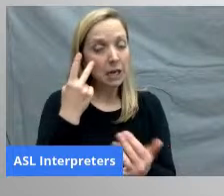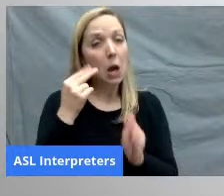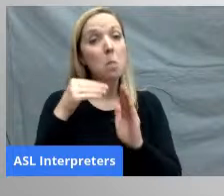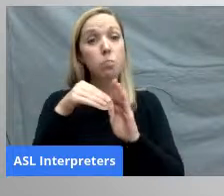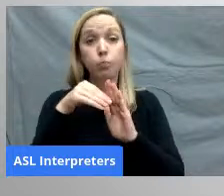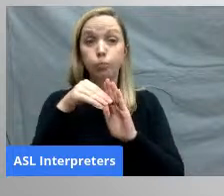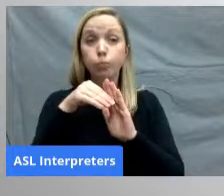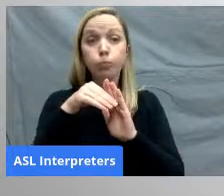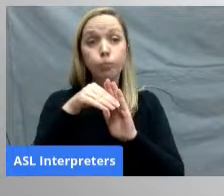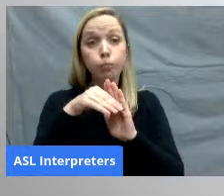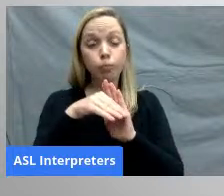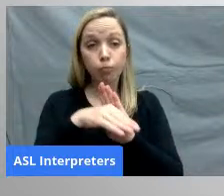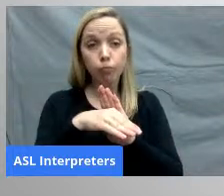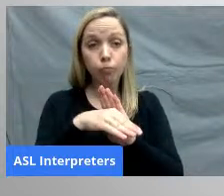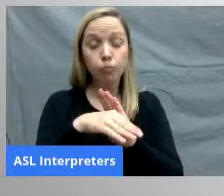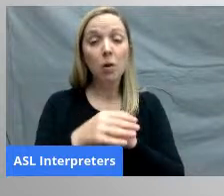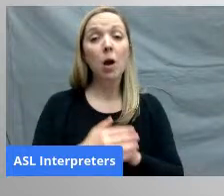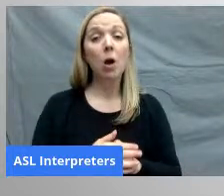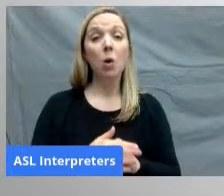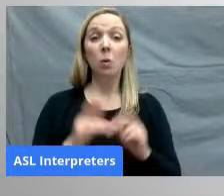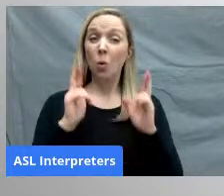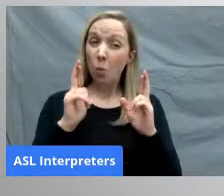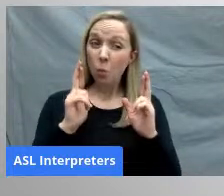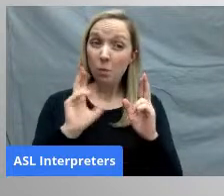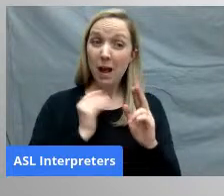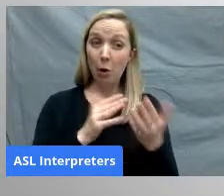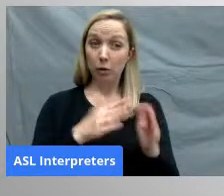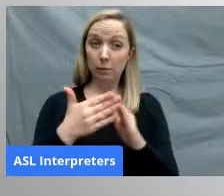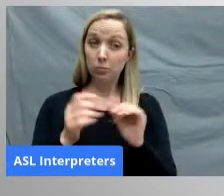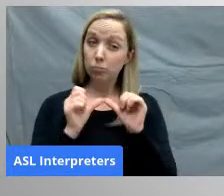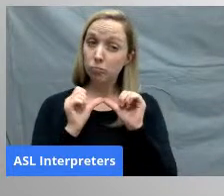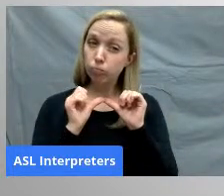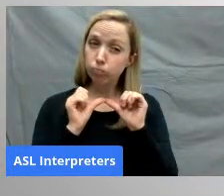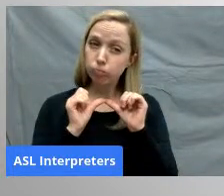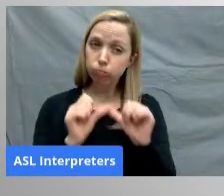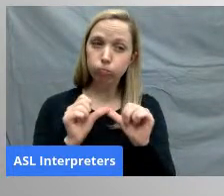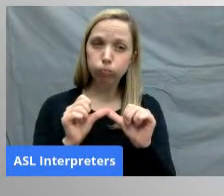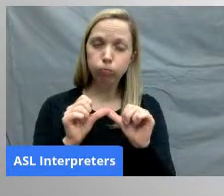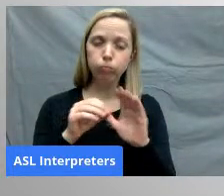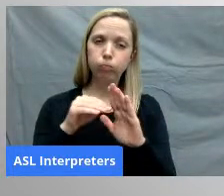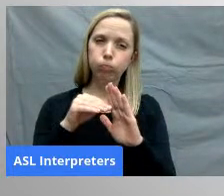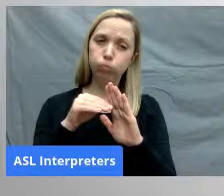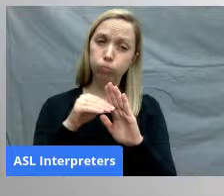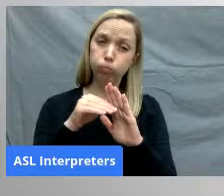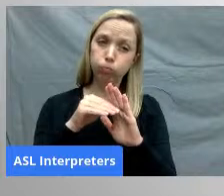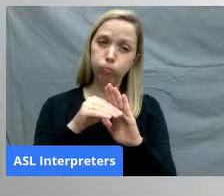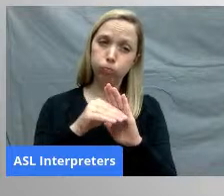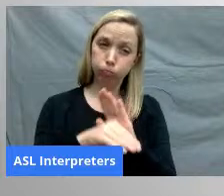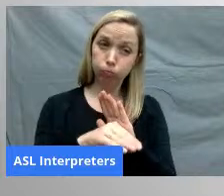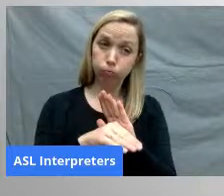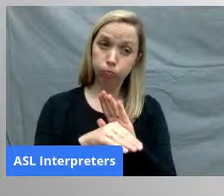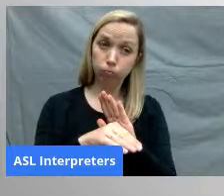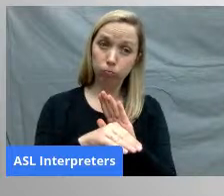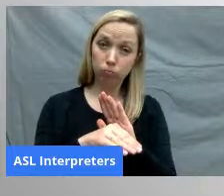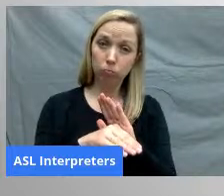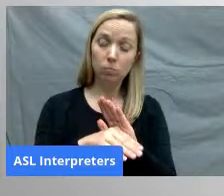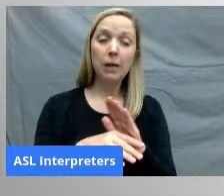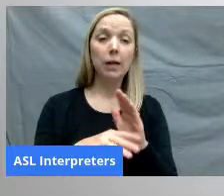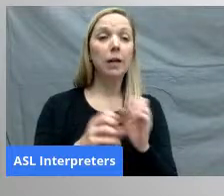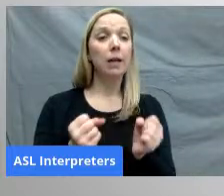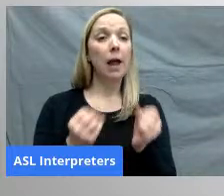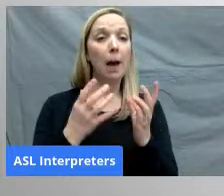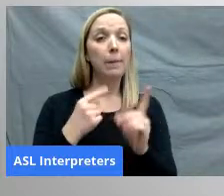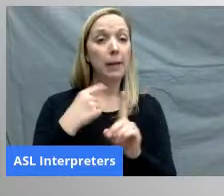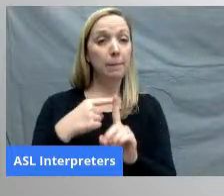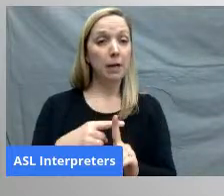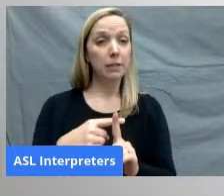hoping that our community trends in that direction and continues to decline in cases per 100,000, as well as our positivity